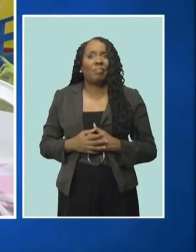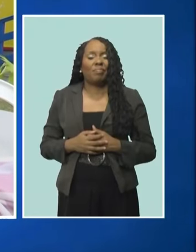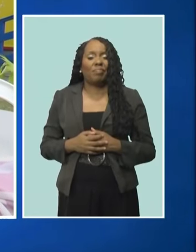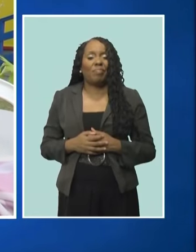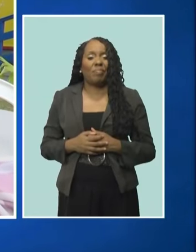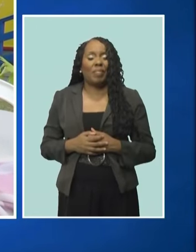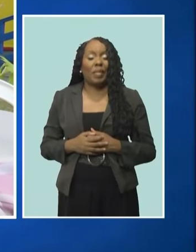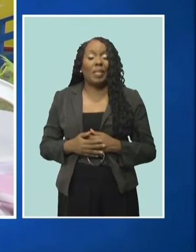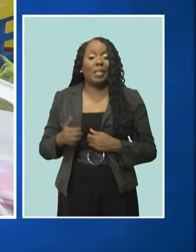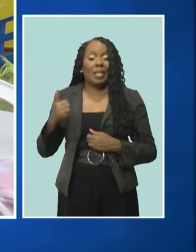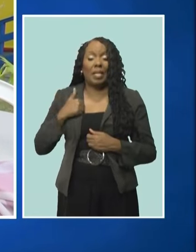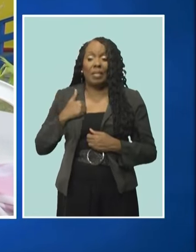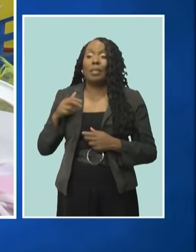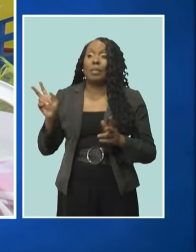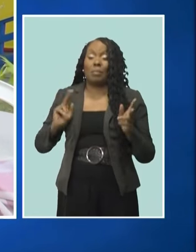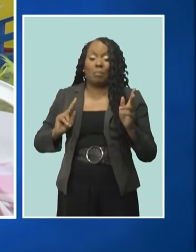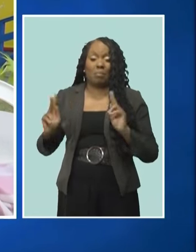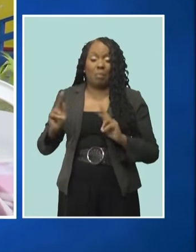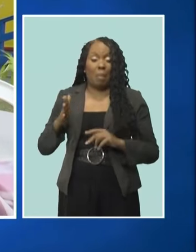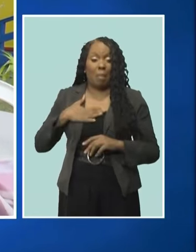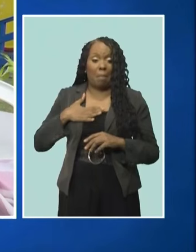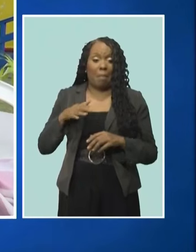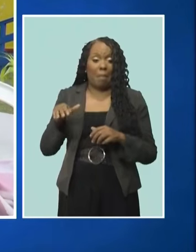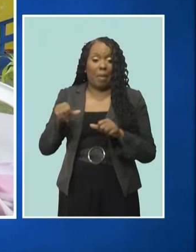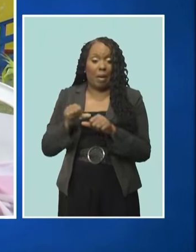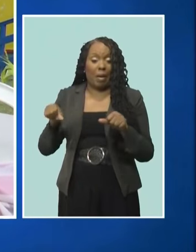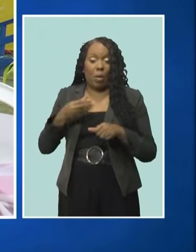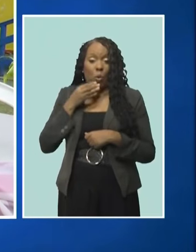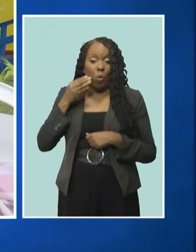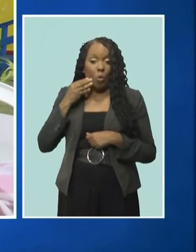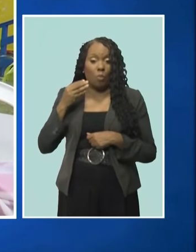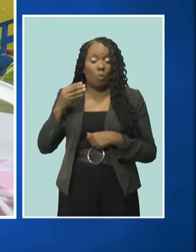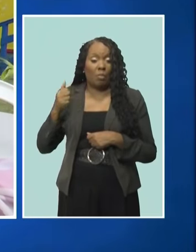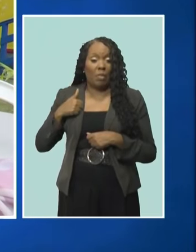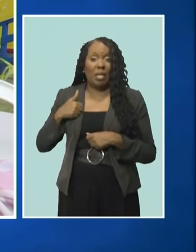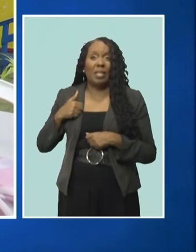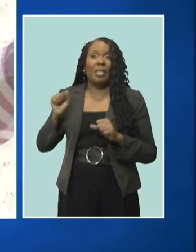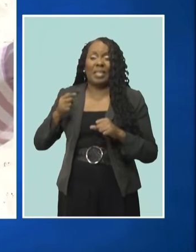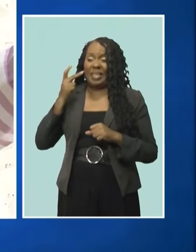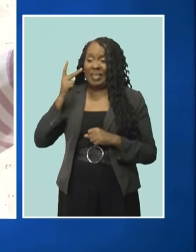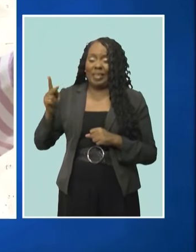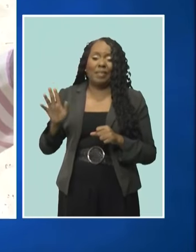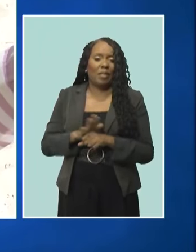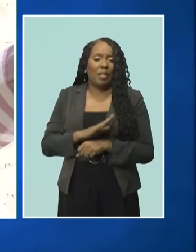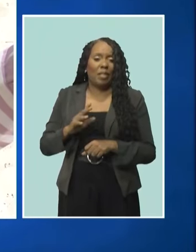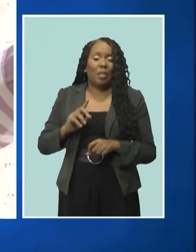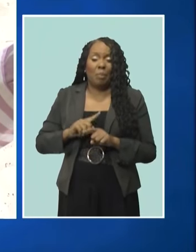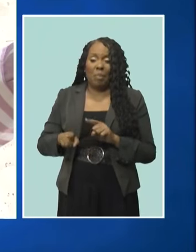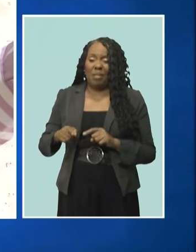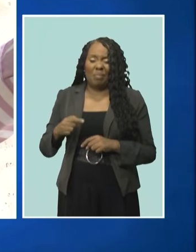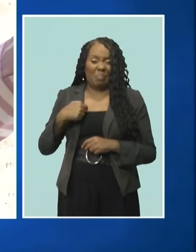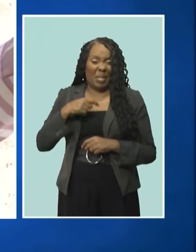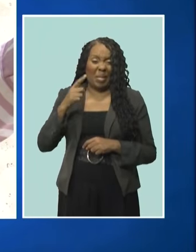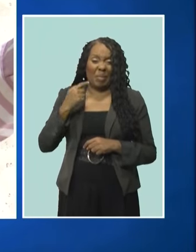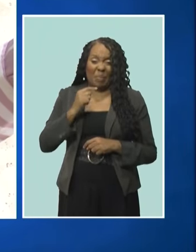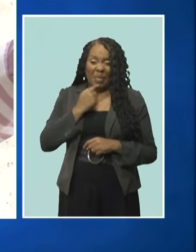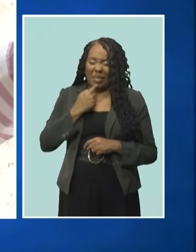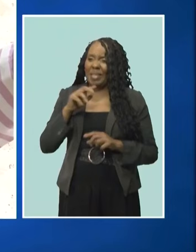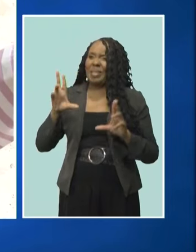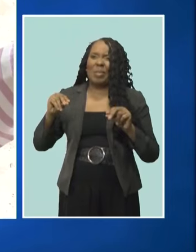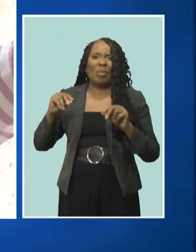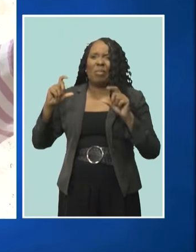you get a really good view of it. But missing it? No. Not really. Oh, not really. No. I'd rather be